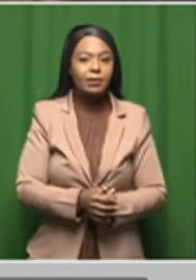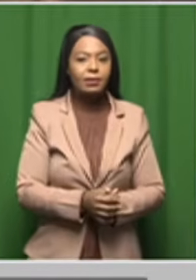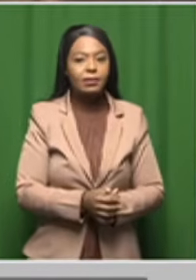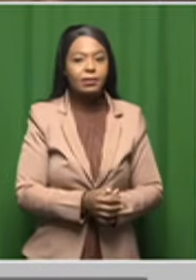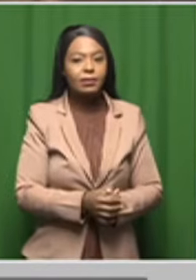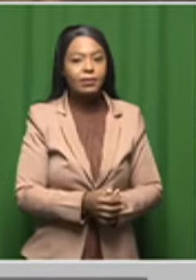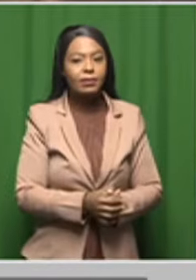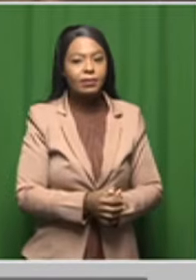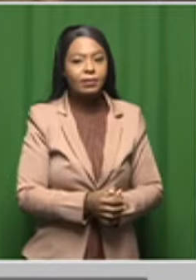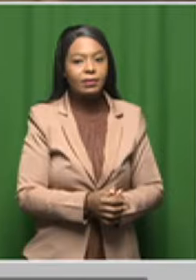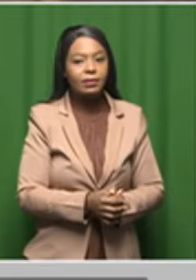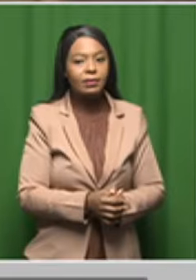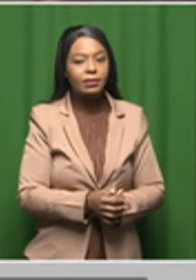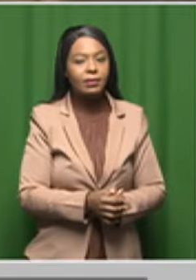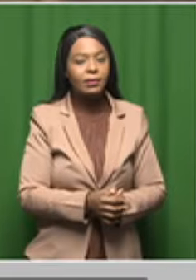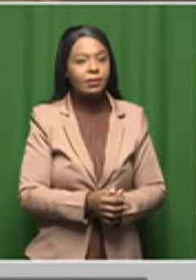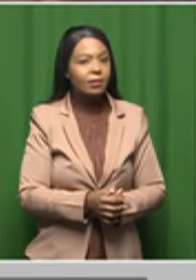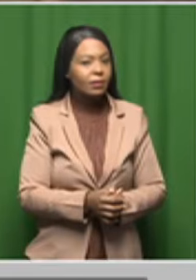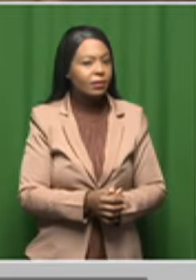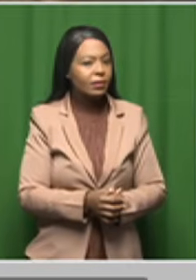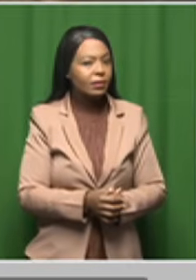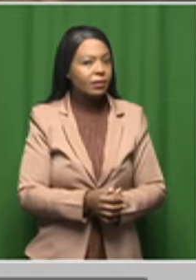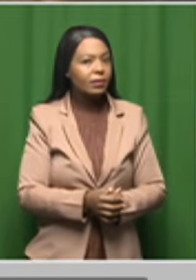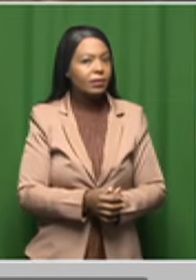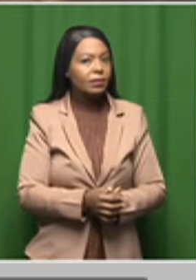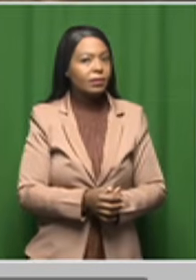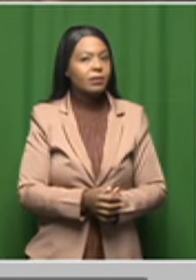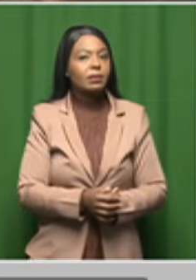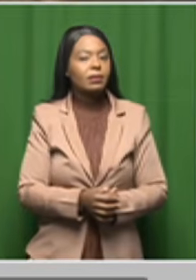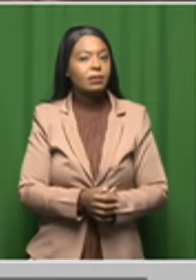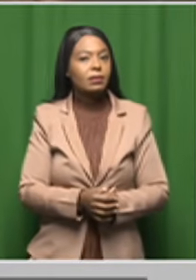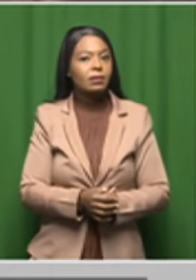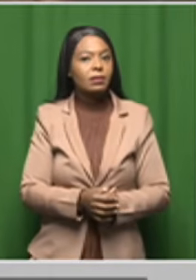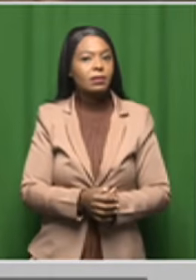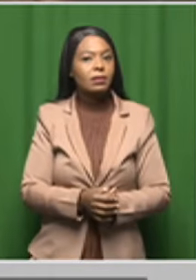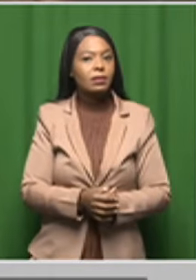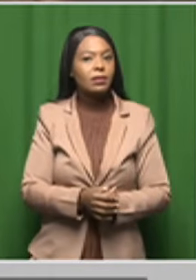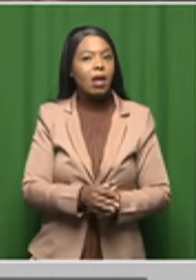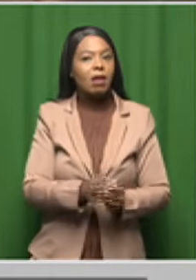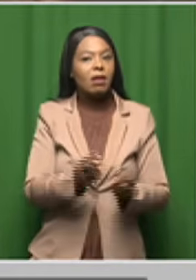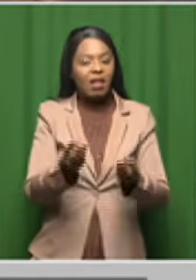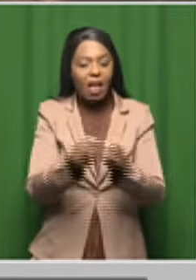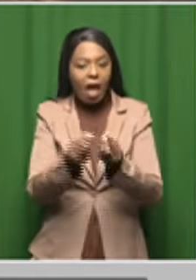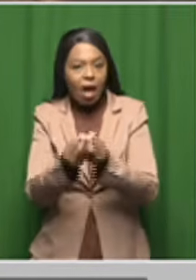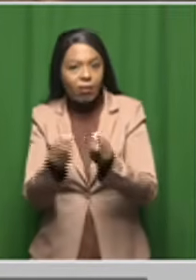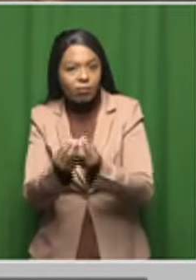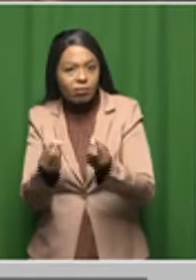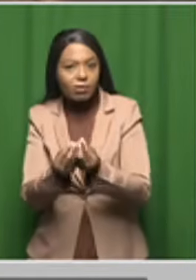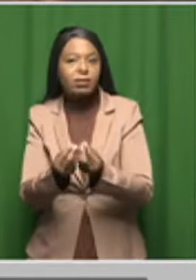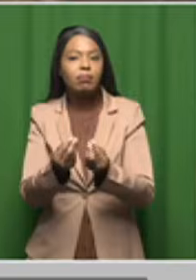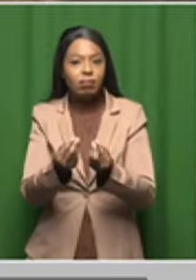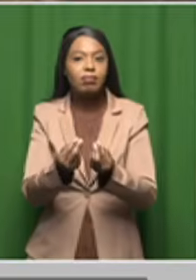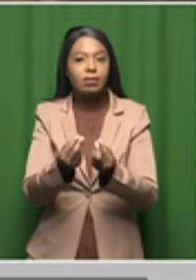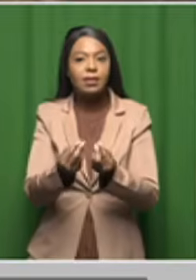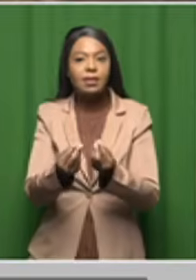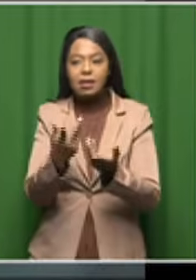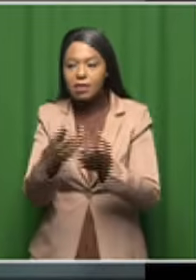The use of found objects and discarded materials is quite